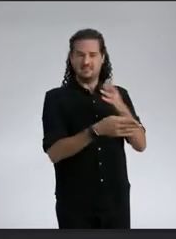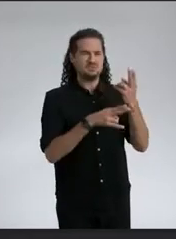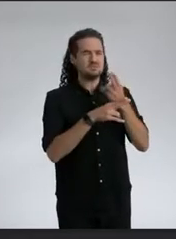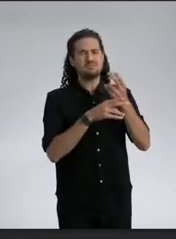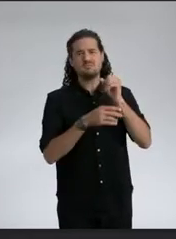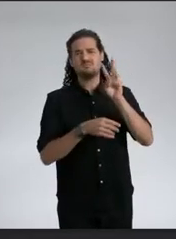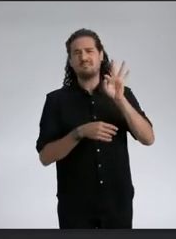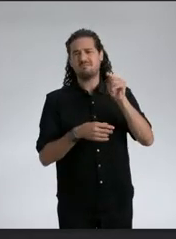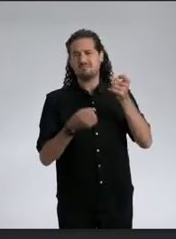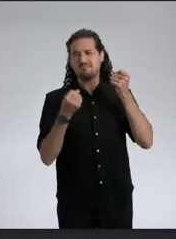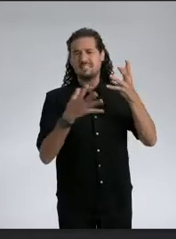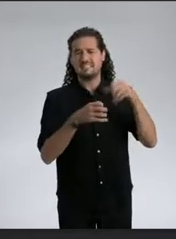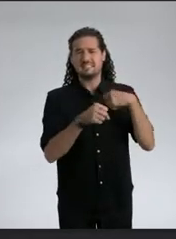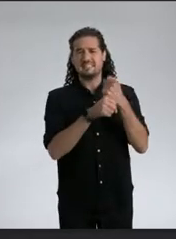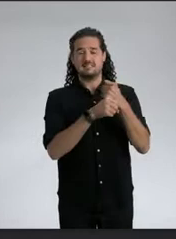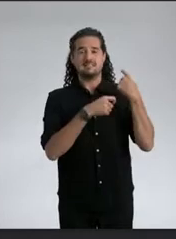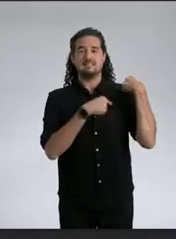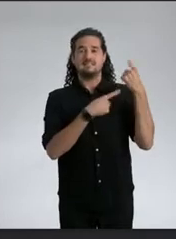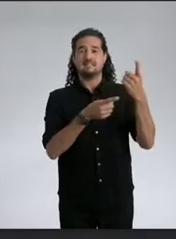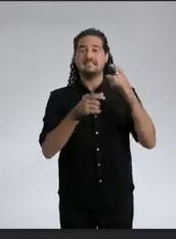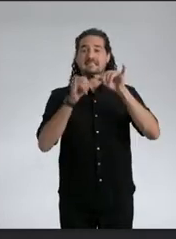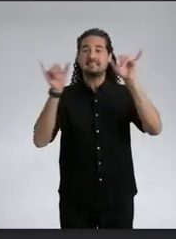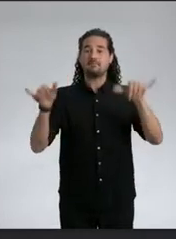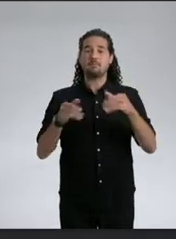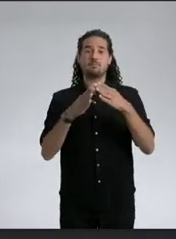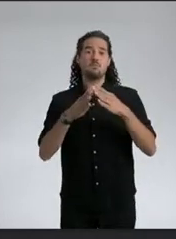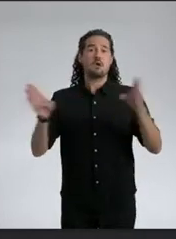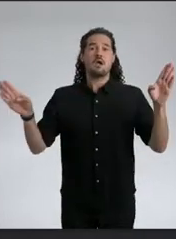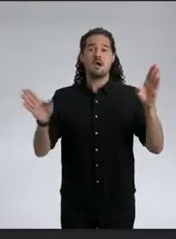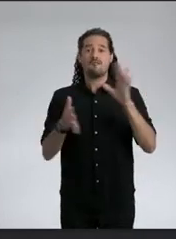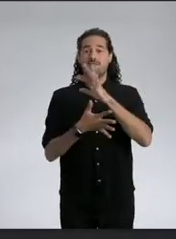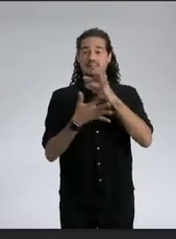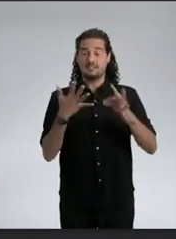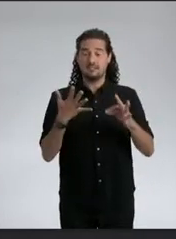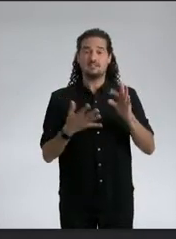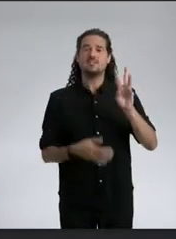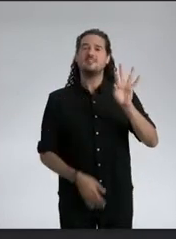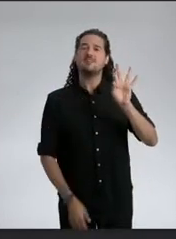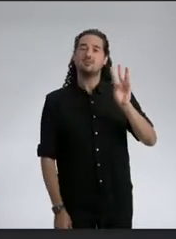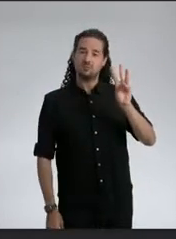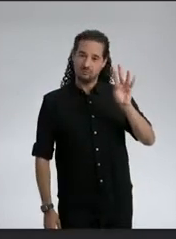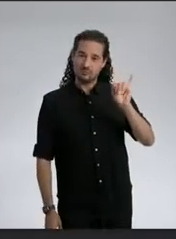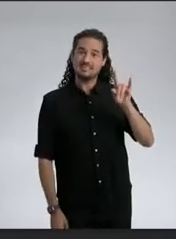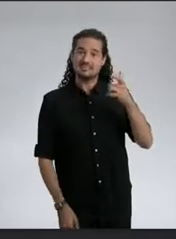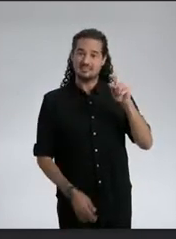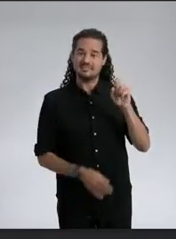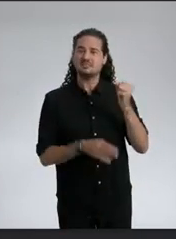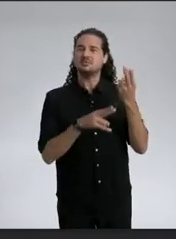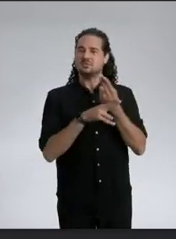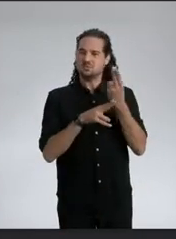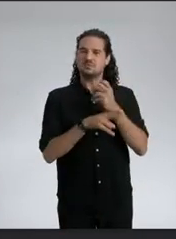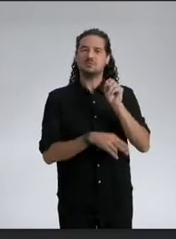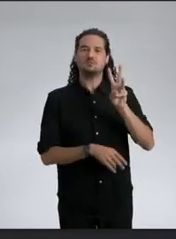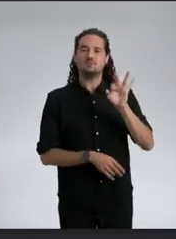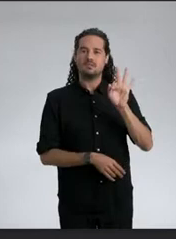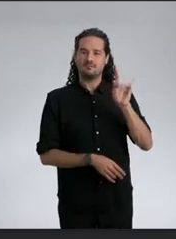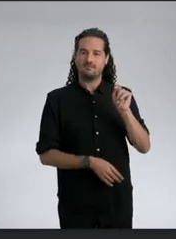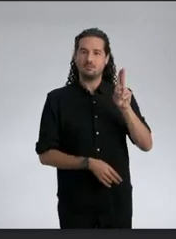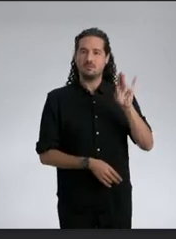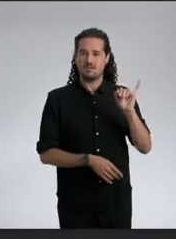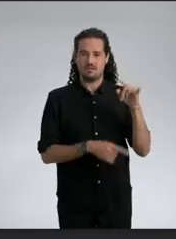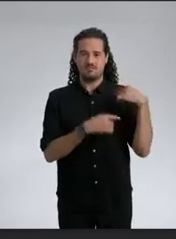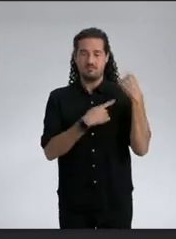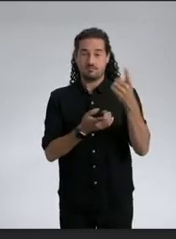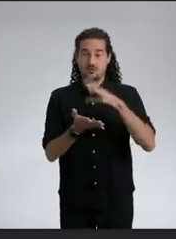like widgets have been designed from the ground up with Swift UI. Learning Swift and Swift UI gives you a